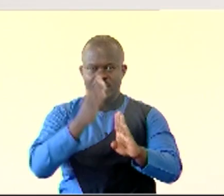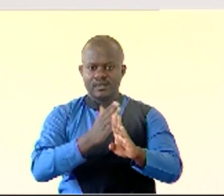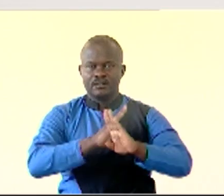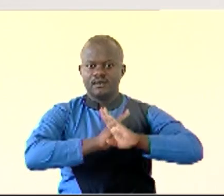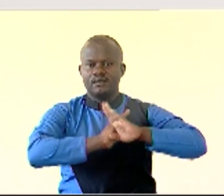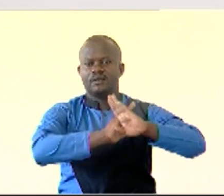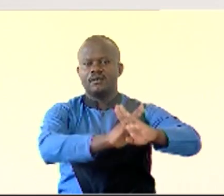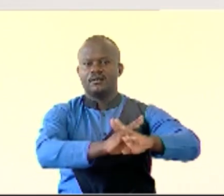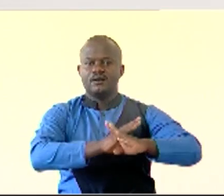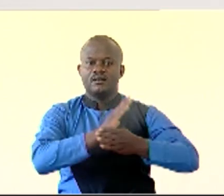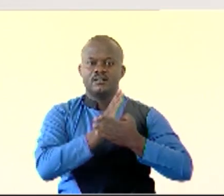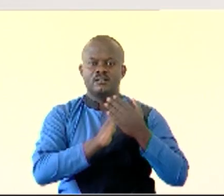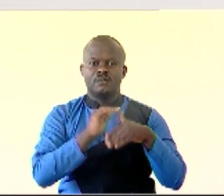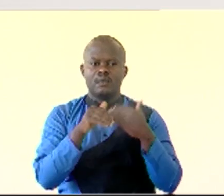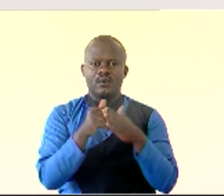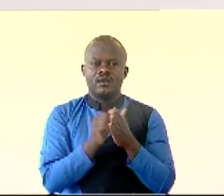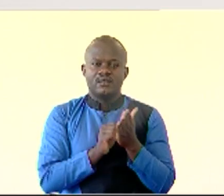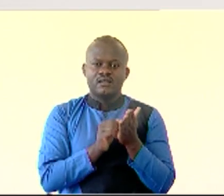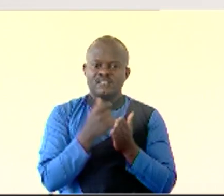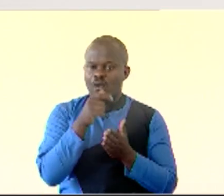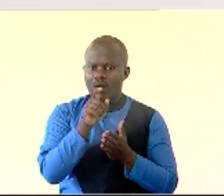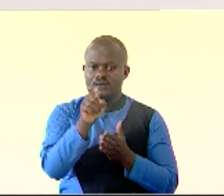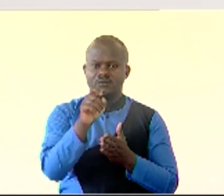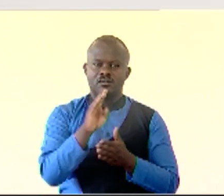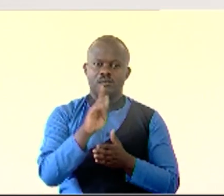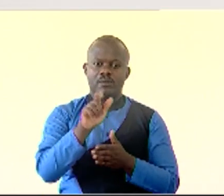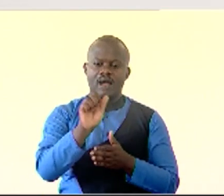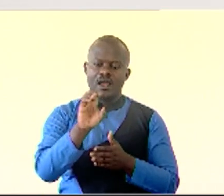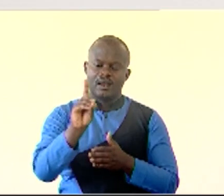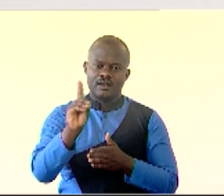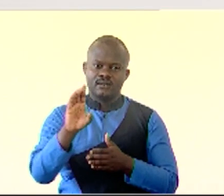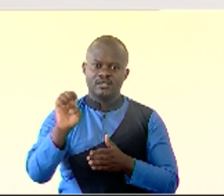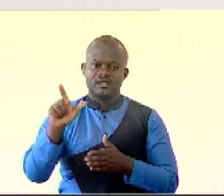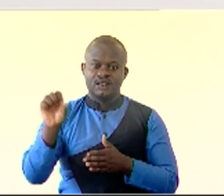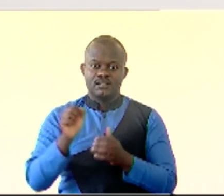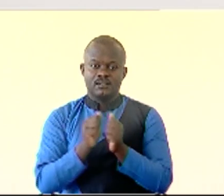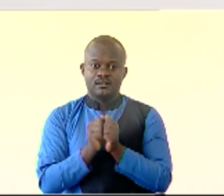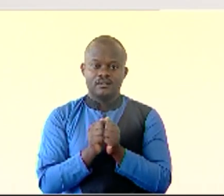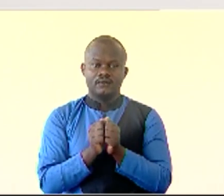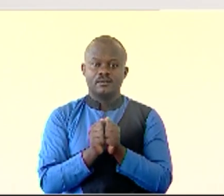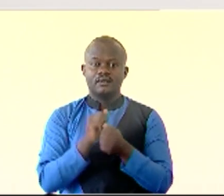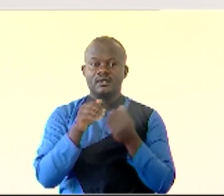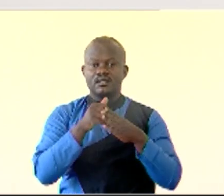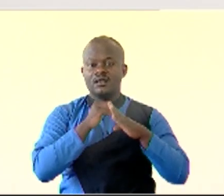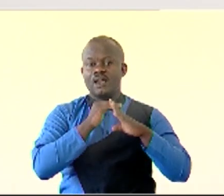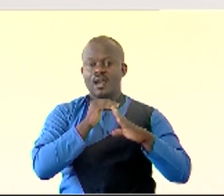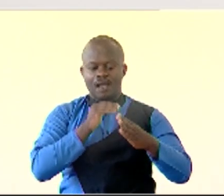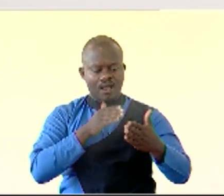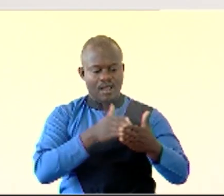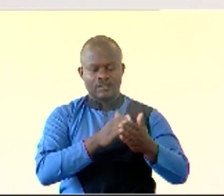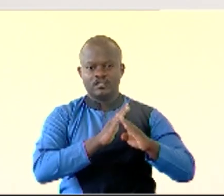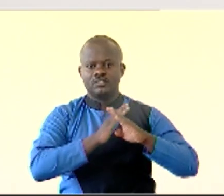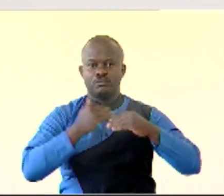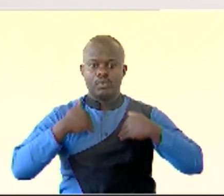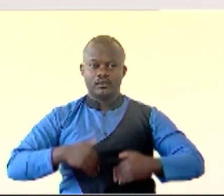or some of the white blood cells. Then antibodies, what is our antibodies? These are proteins produced by